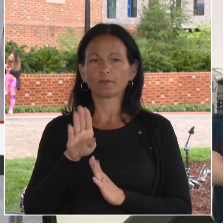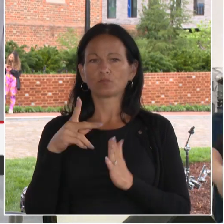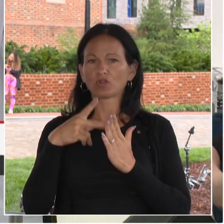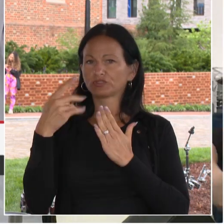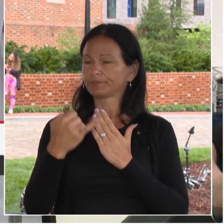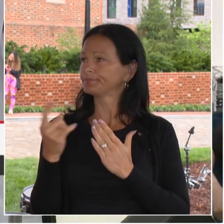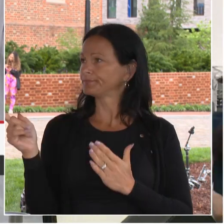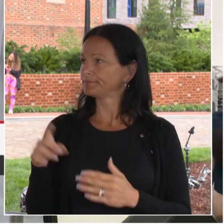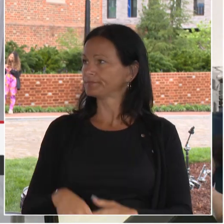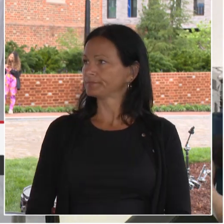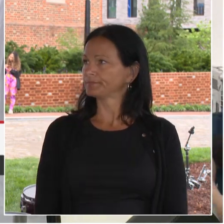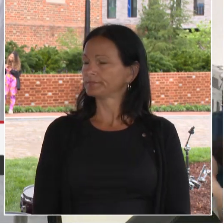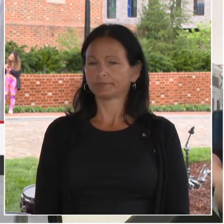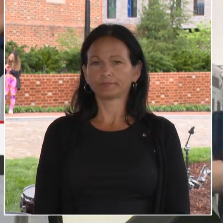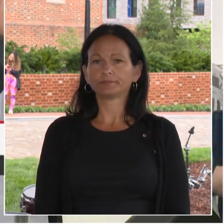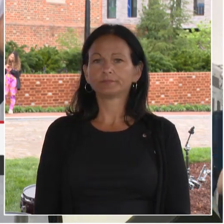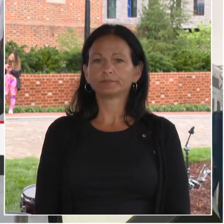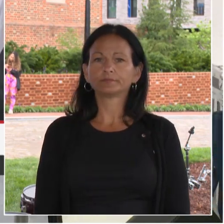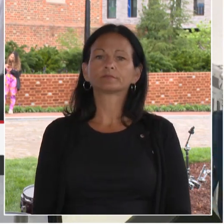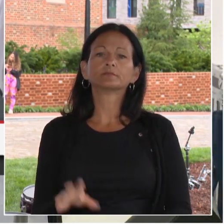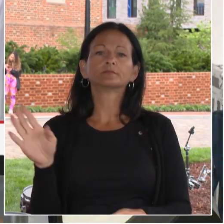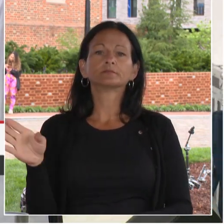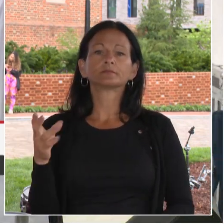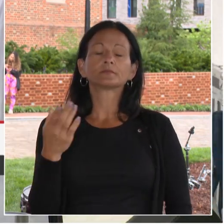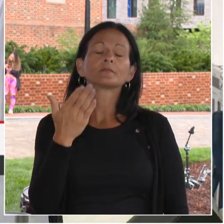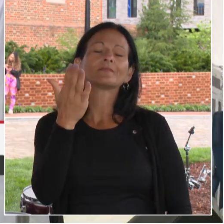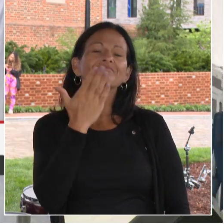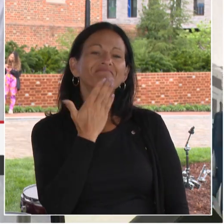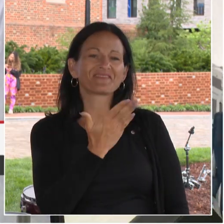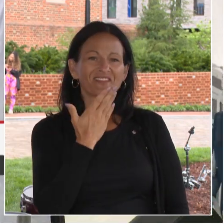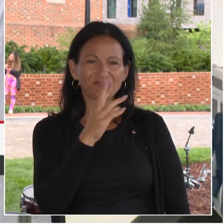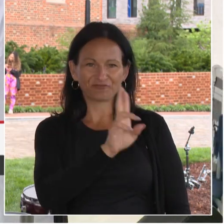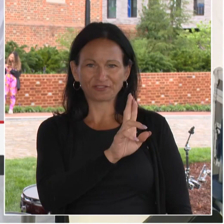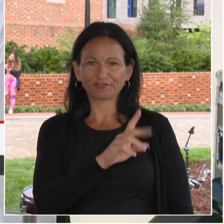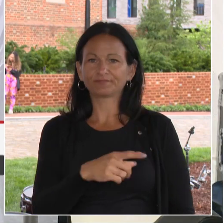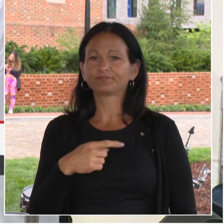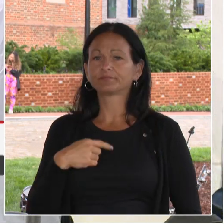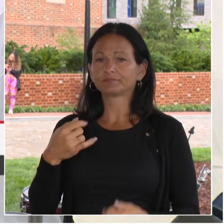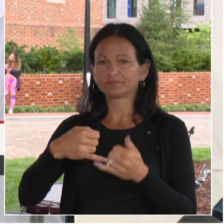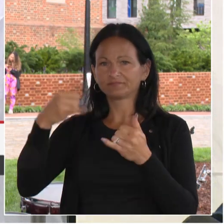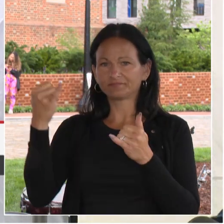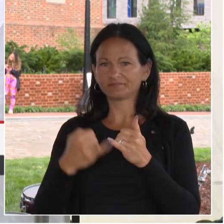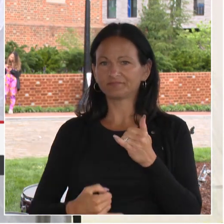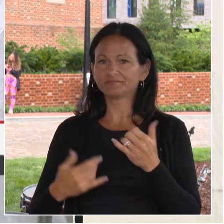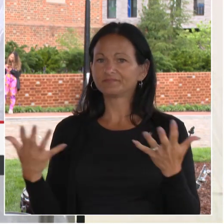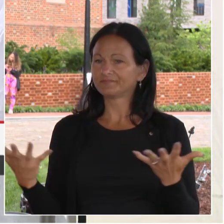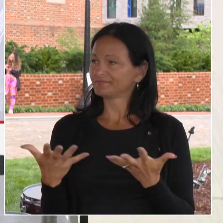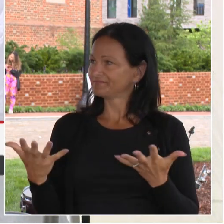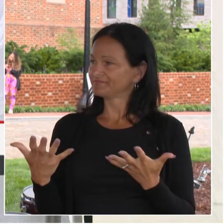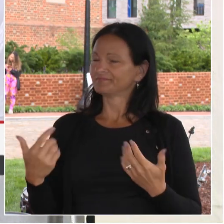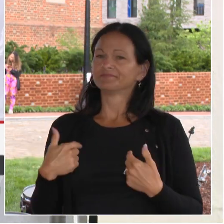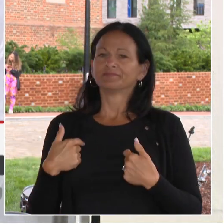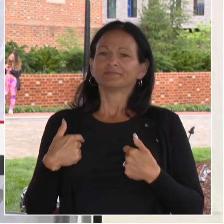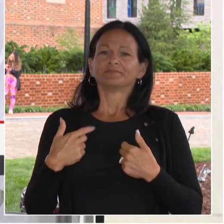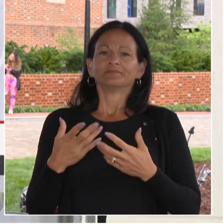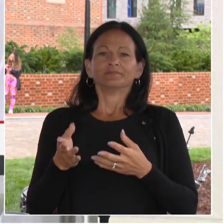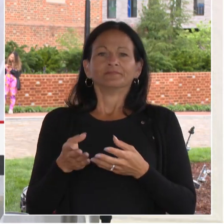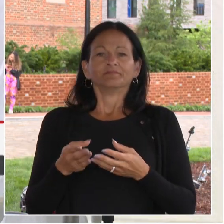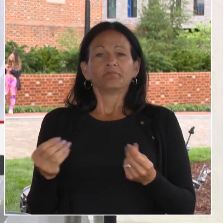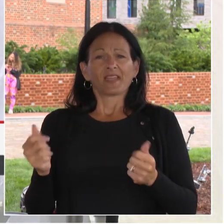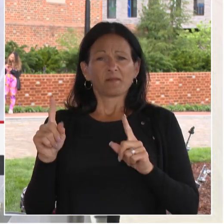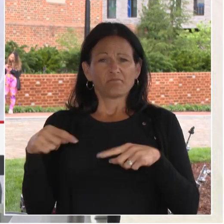Thank you, Richard. Good afternoon. So we're finally here. I think it's been about 15 years in the making. We've been looking, and